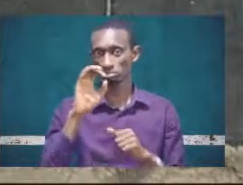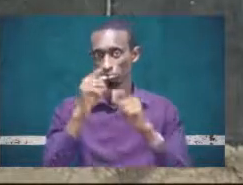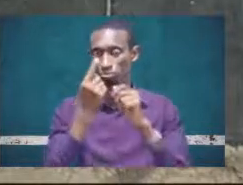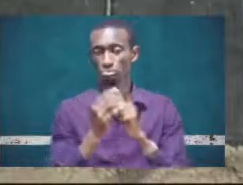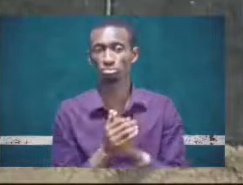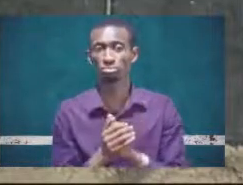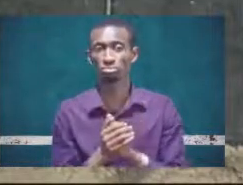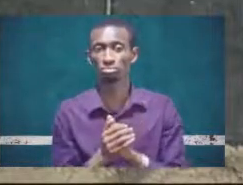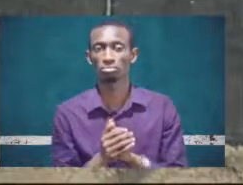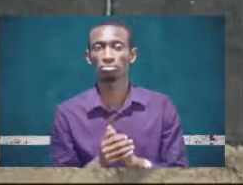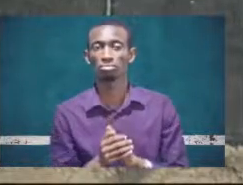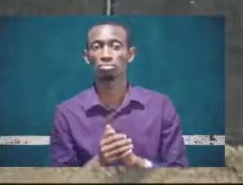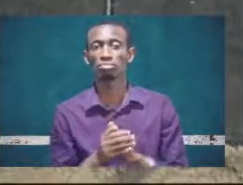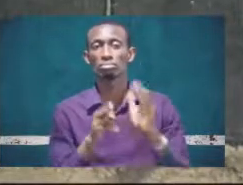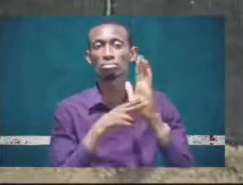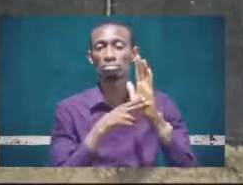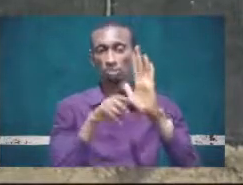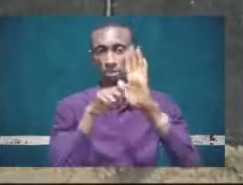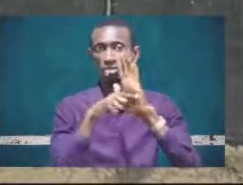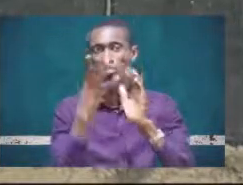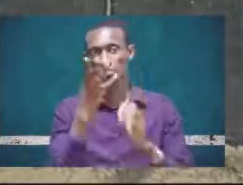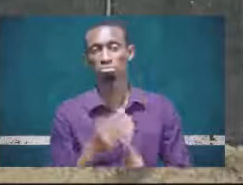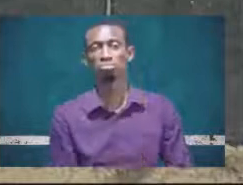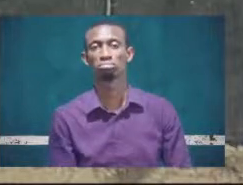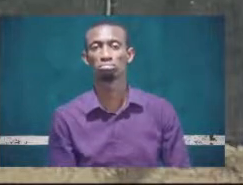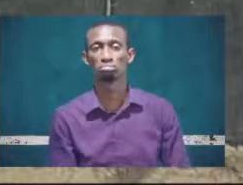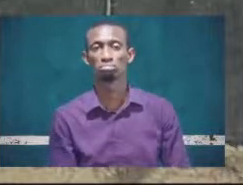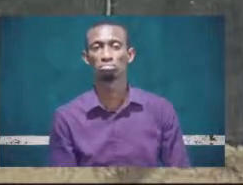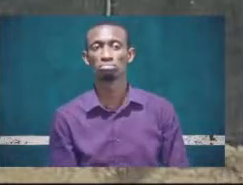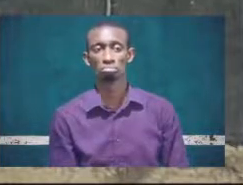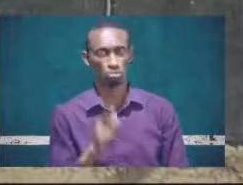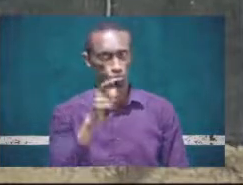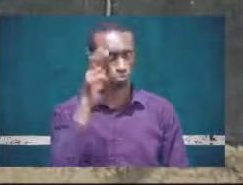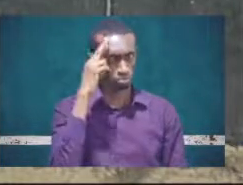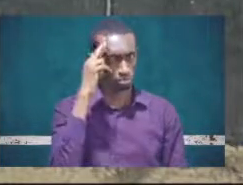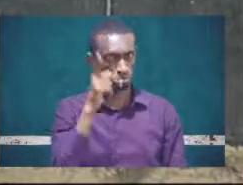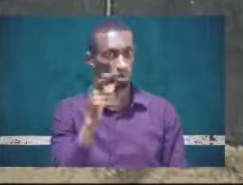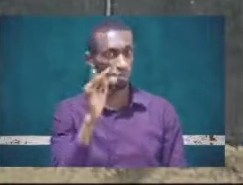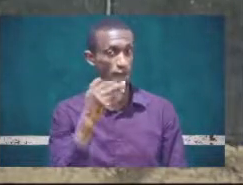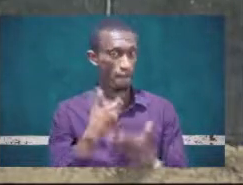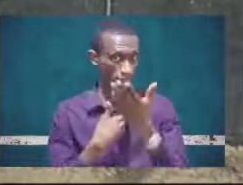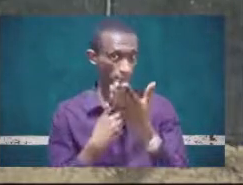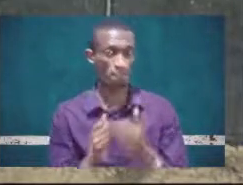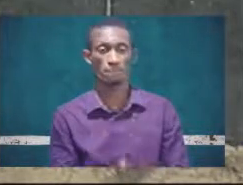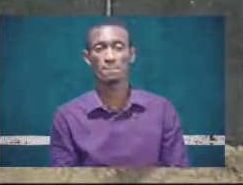and I get negative 4. Remember that when you have